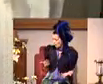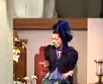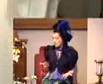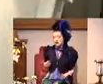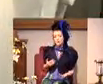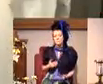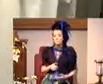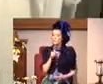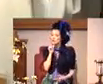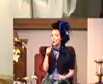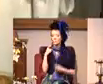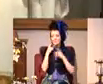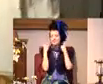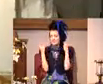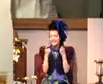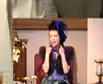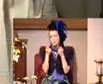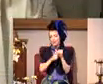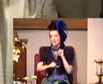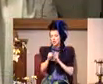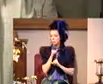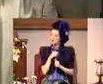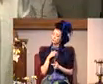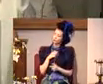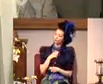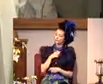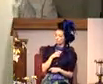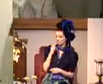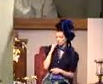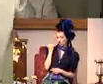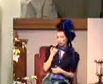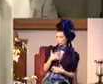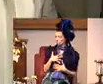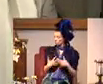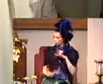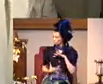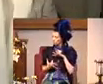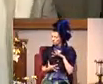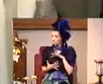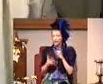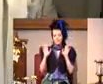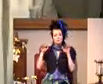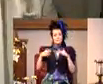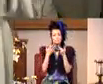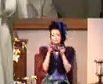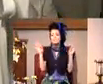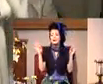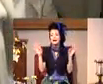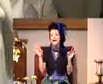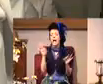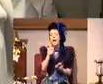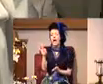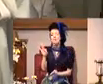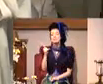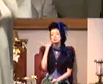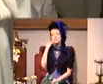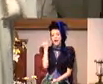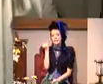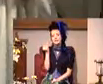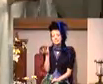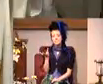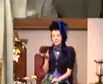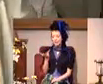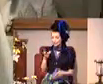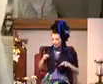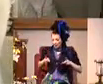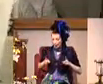we hold them against one another. What would it be like if we could just be free of jealousy this morning and just